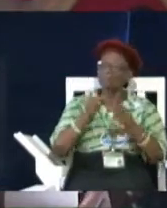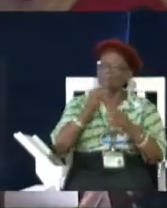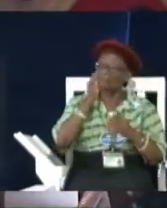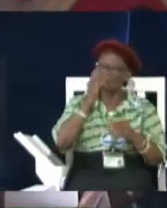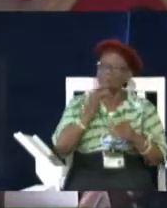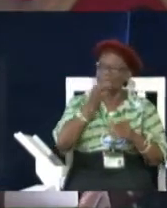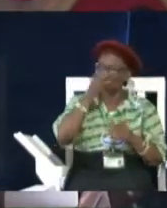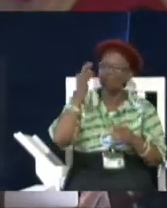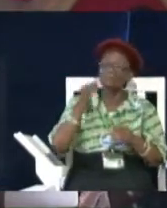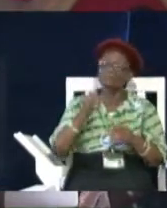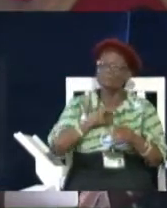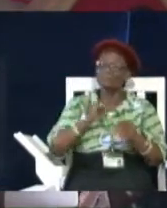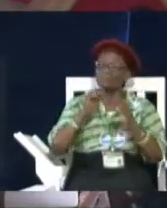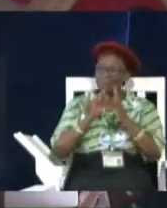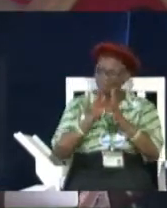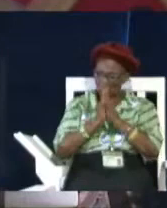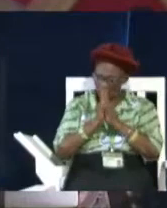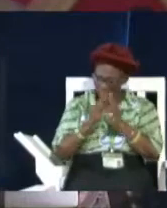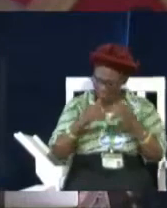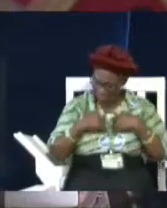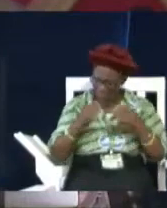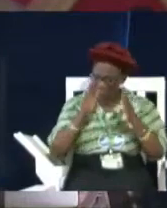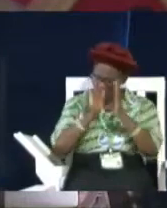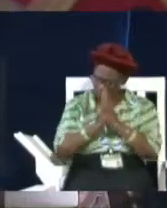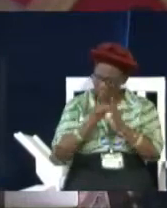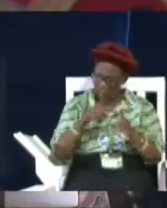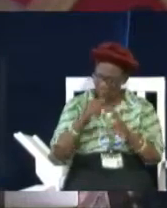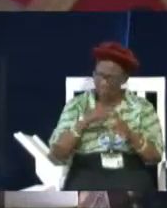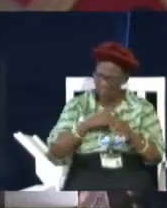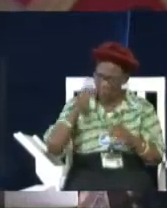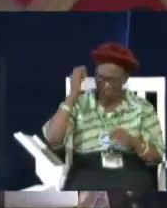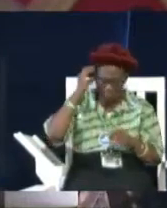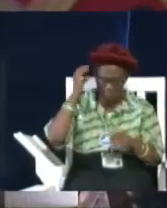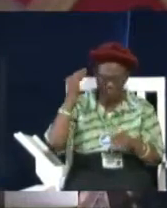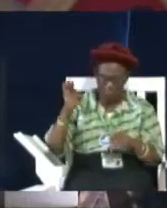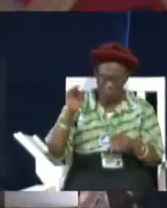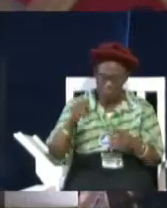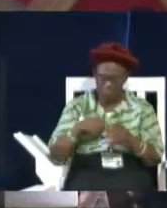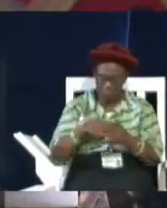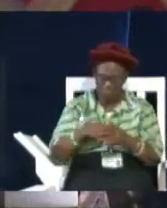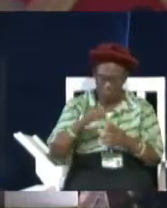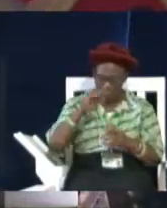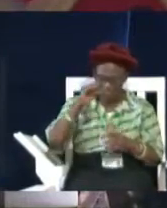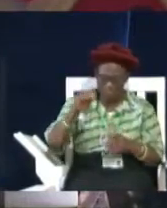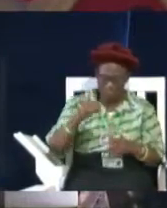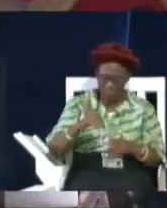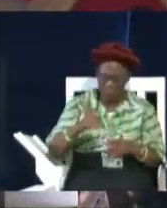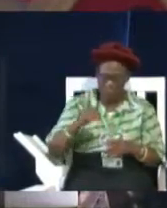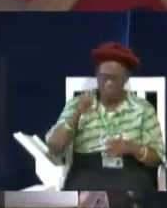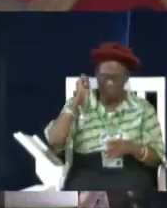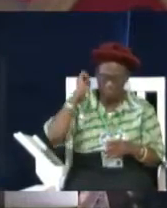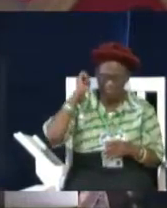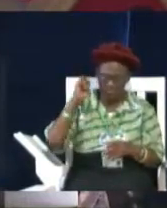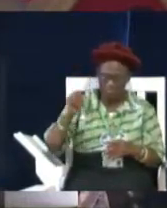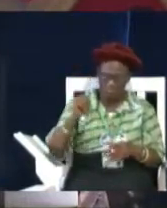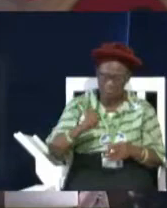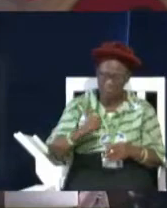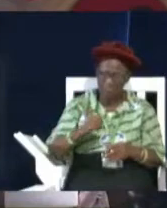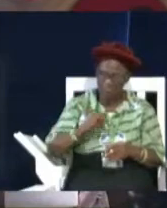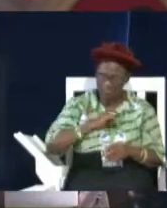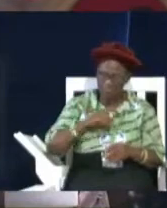man, I said, I will go and find out. We got there, and he told me he has a prayer